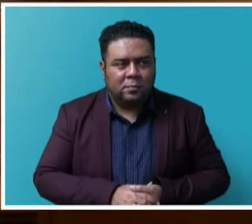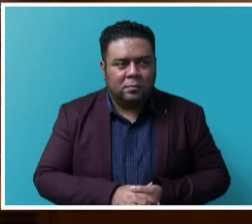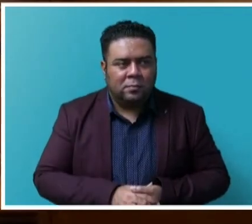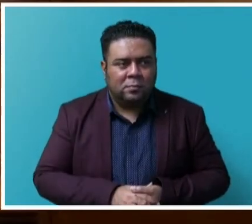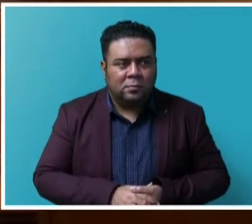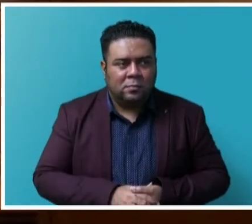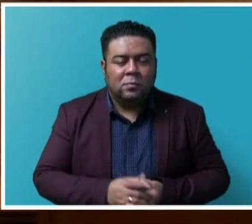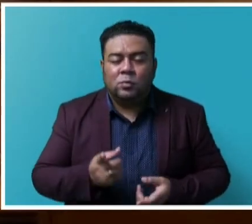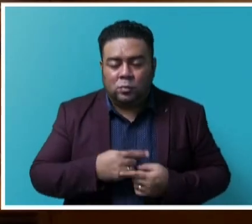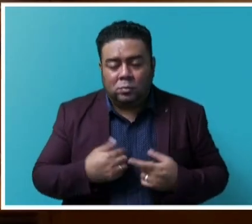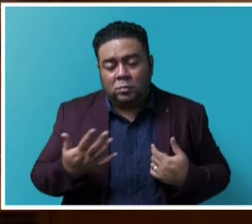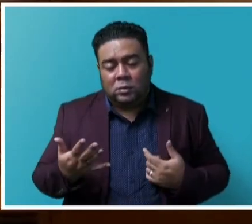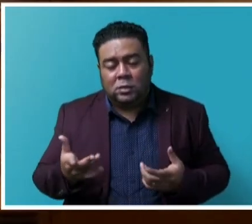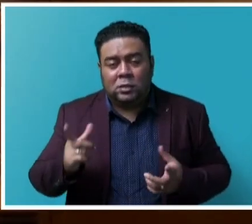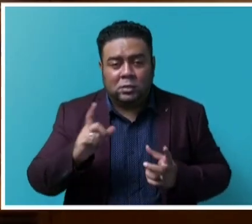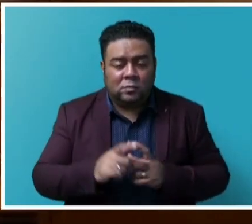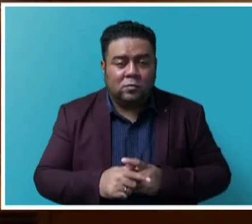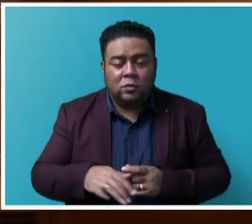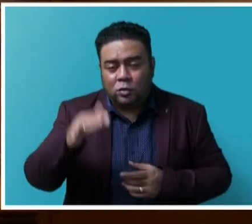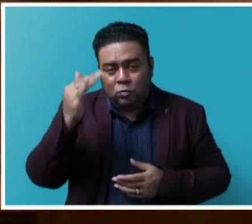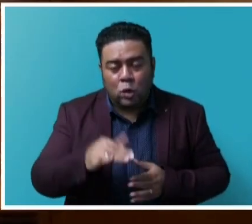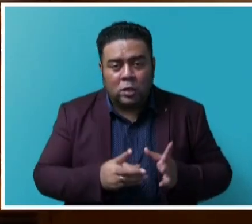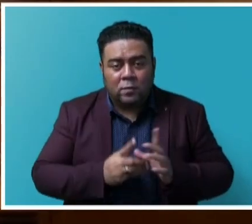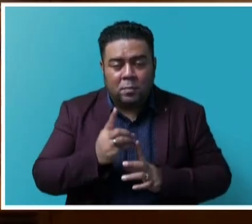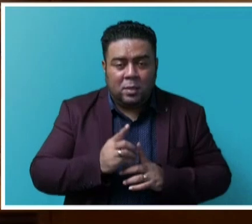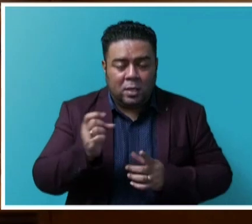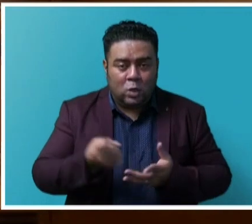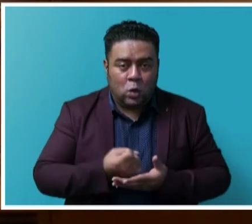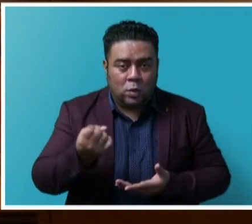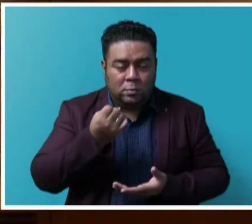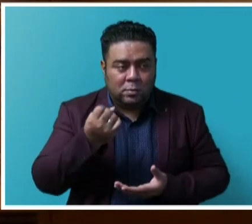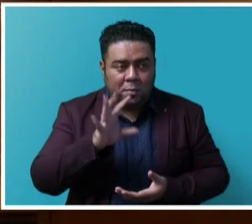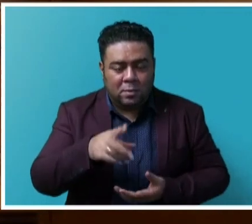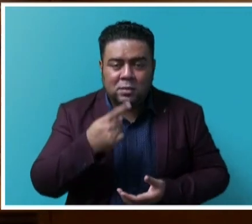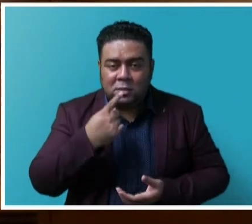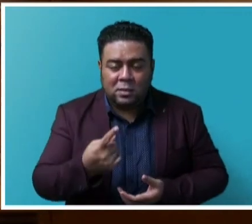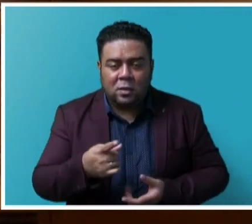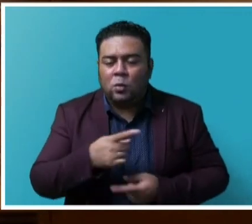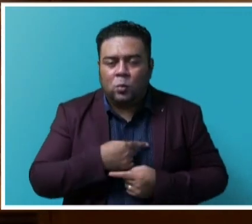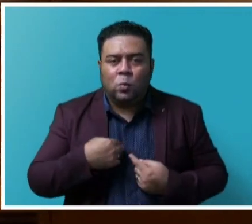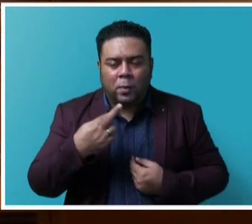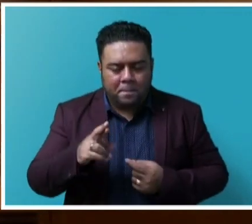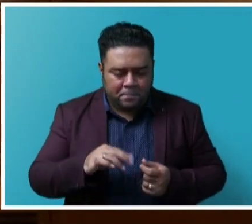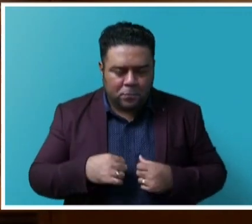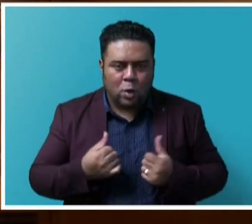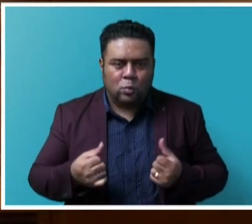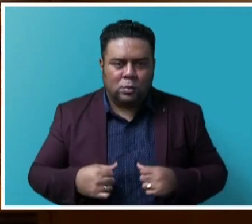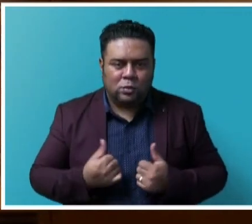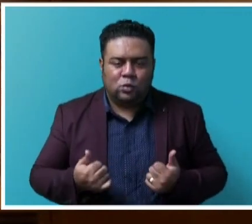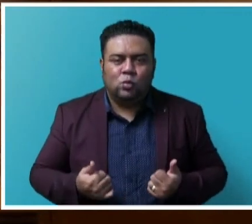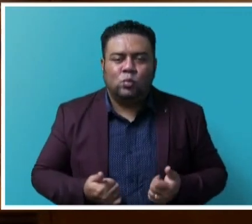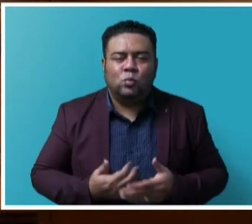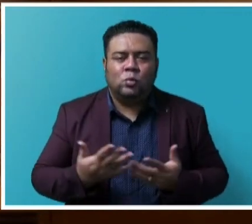We may be classified as a small developing economy, but I must say that we are proud to have stood with other